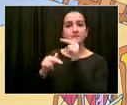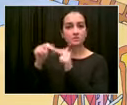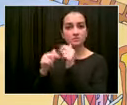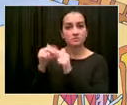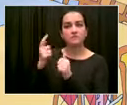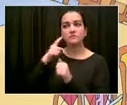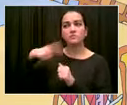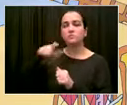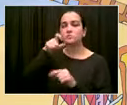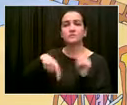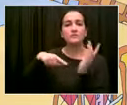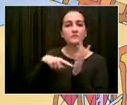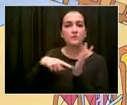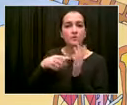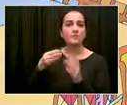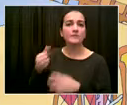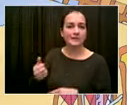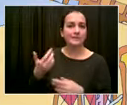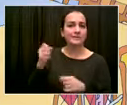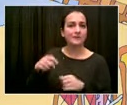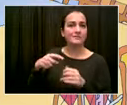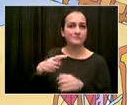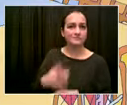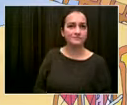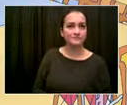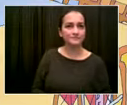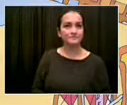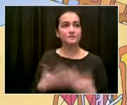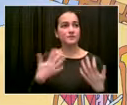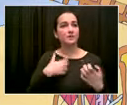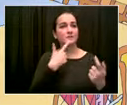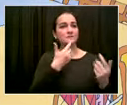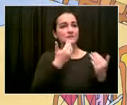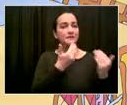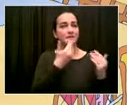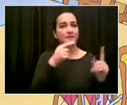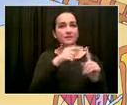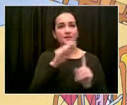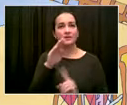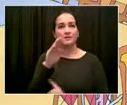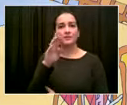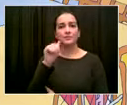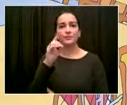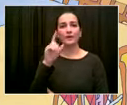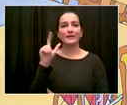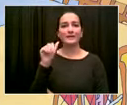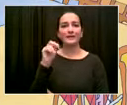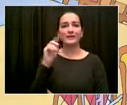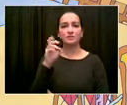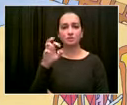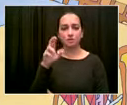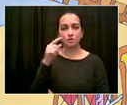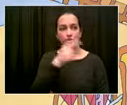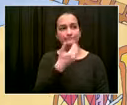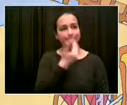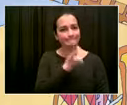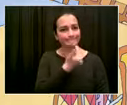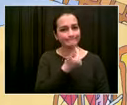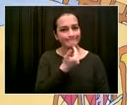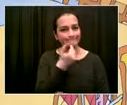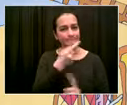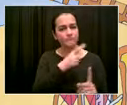around Gowanus. And again, biggest rezoning we've done. It required a lot of that dialogue. But this says that,